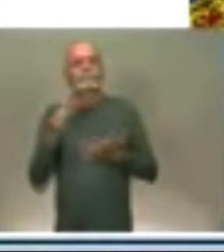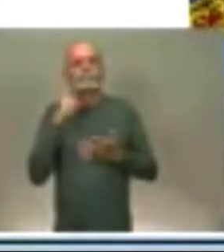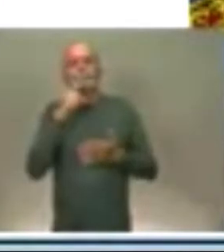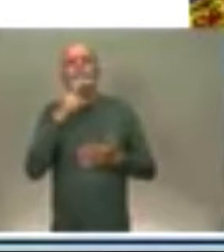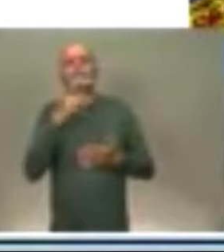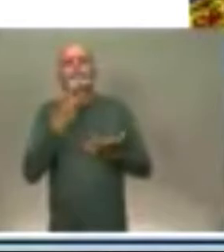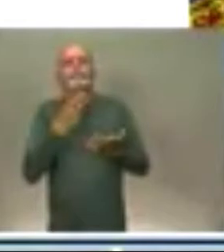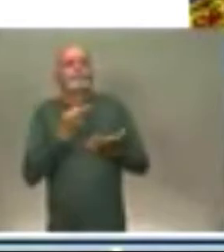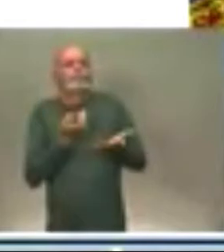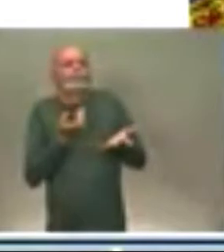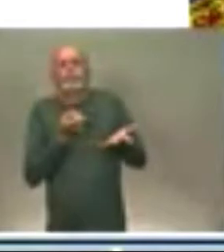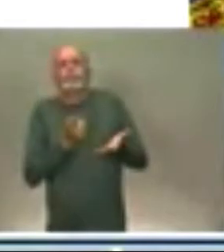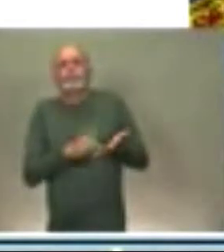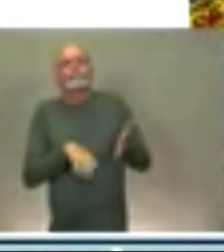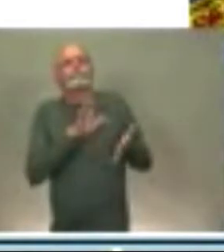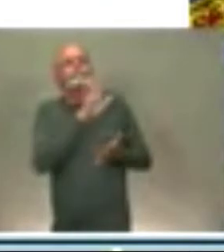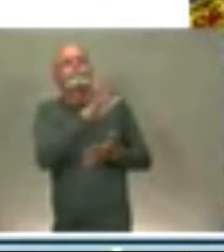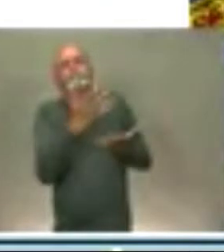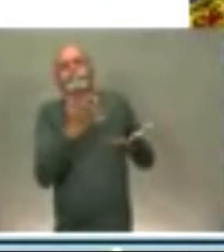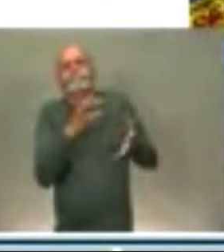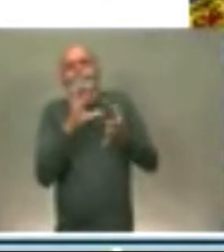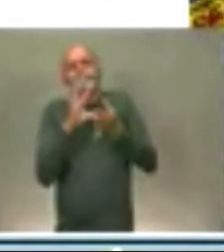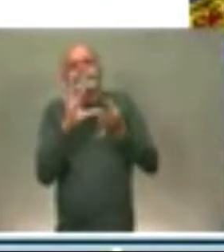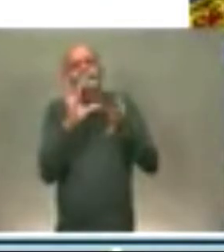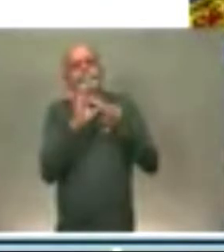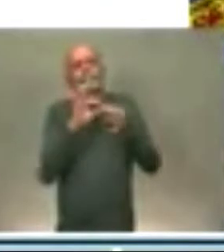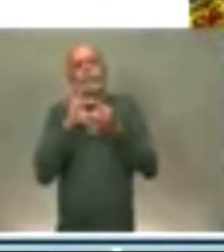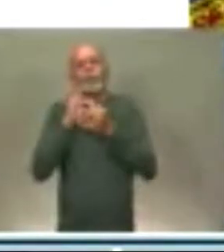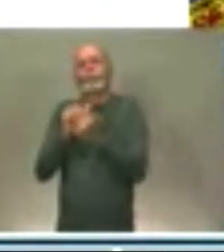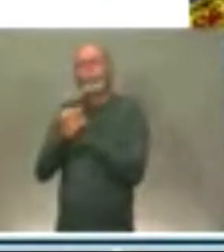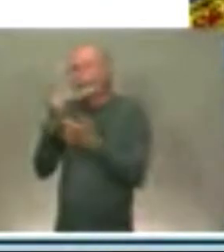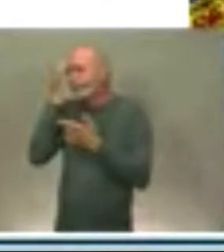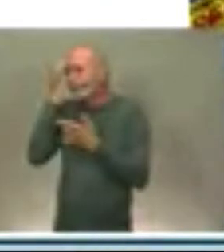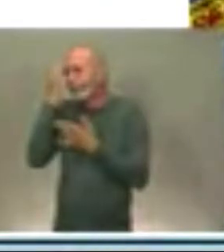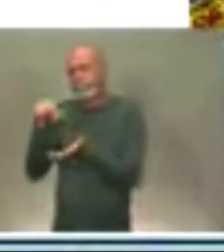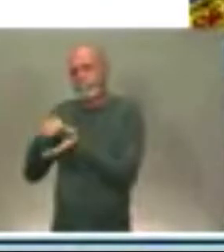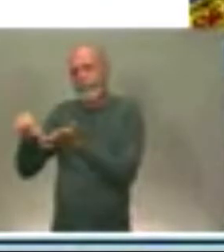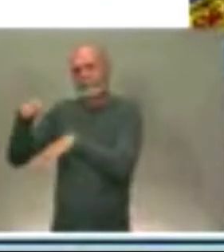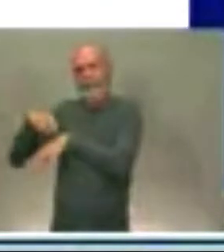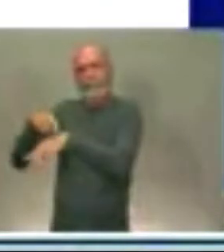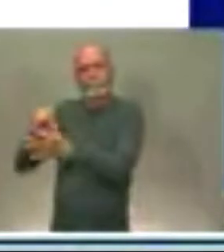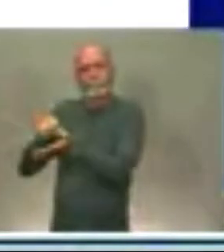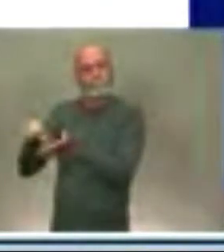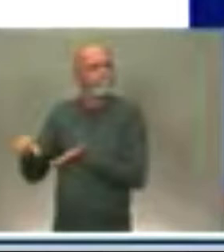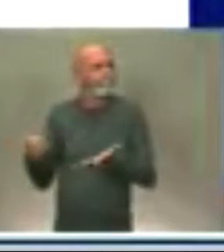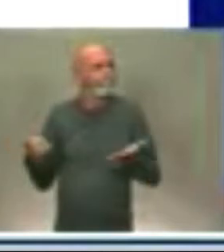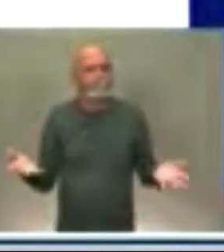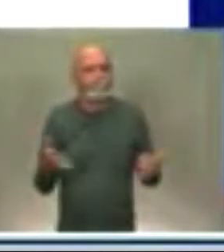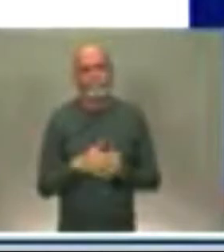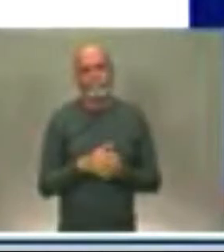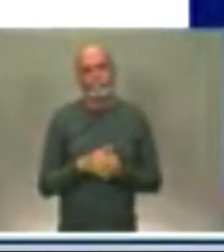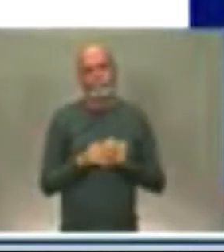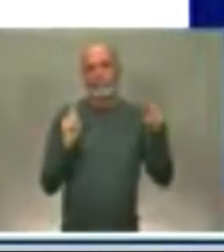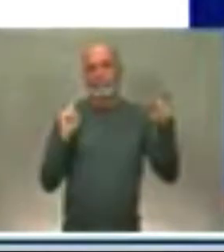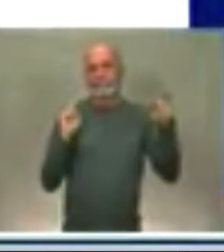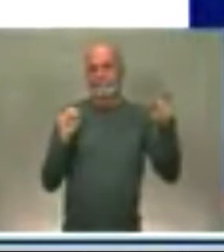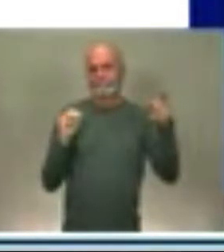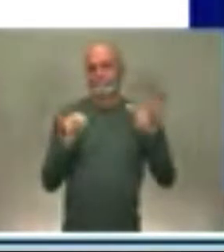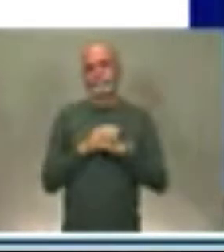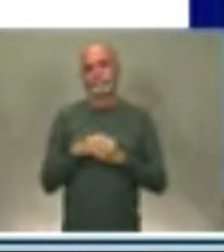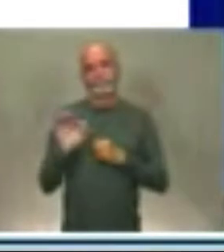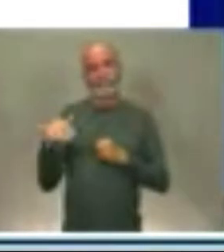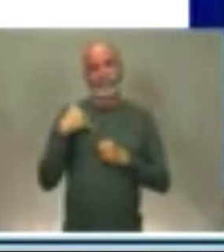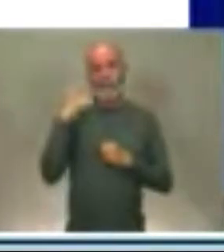everybody so that they don't have to make that decision? Yeah, I mean, look, nobody wants people having to make those types of decisions, particularly not during a pandemic.